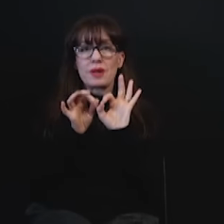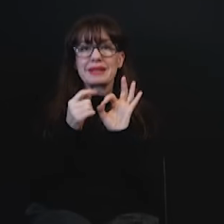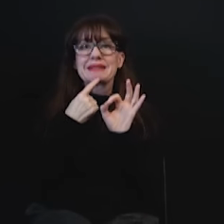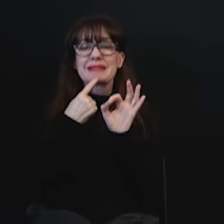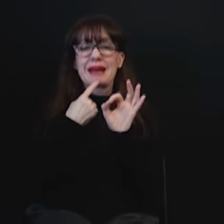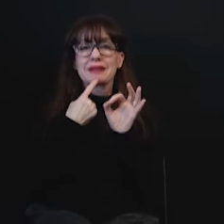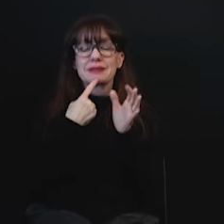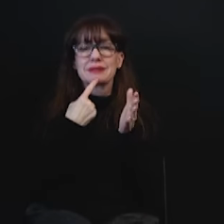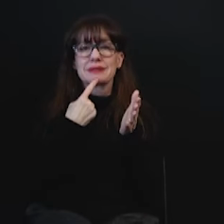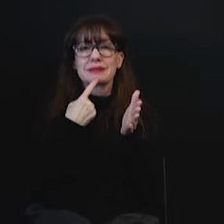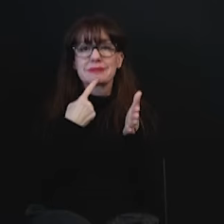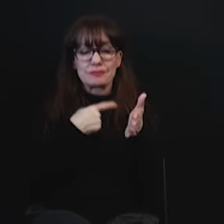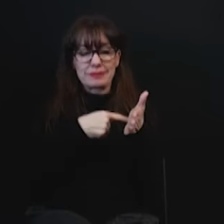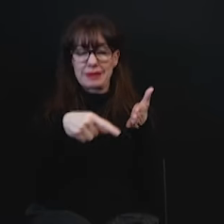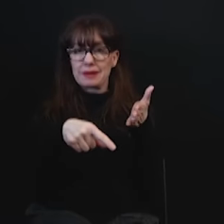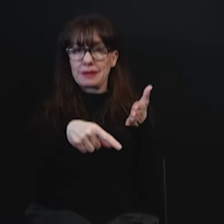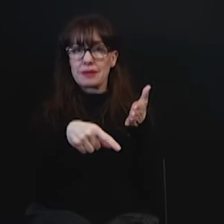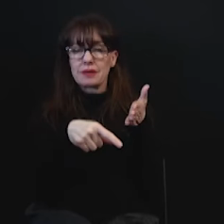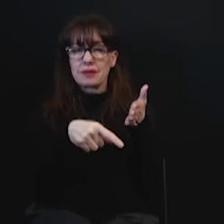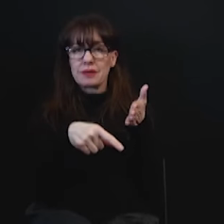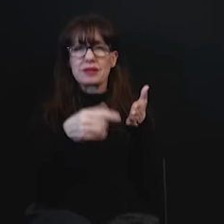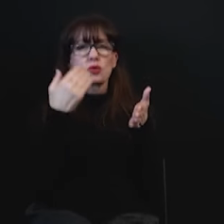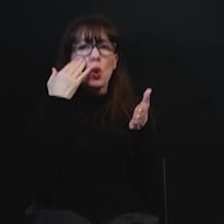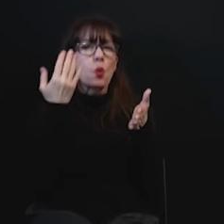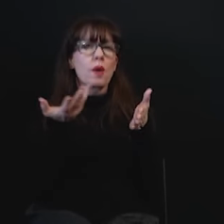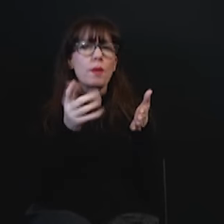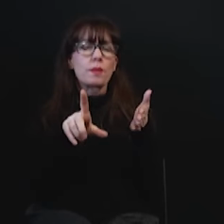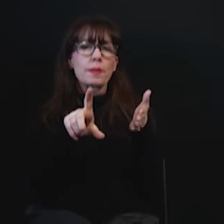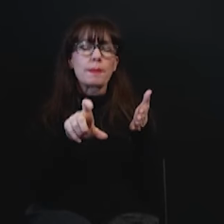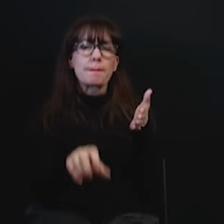so going on. You know what that is?